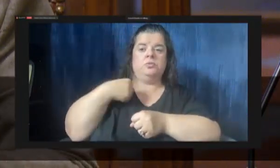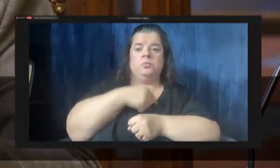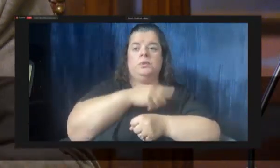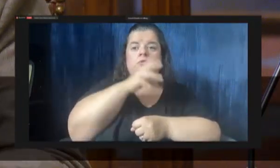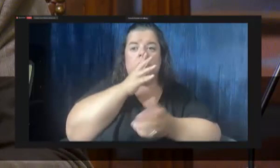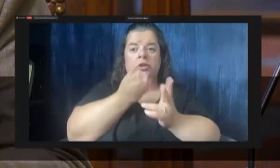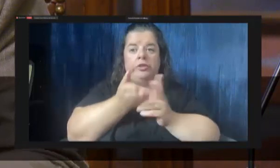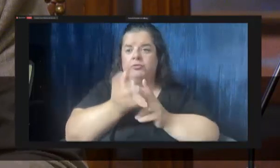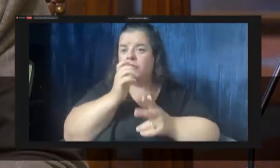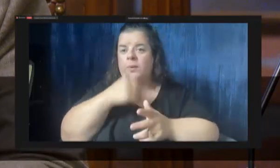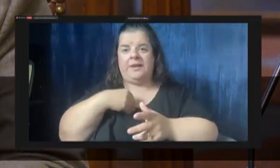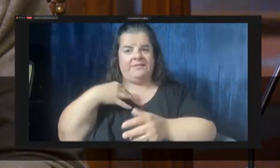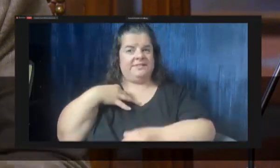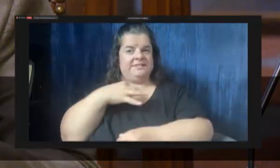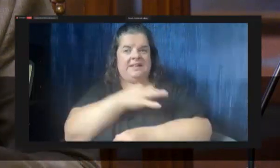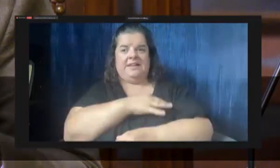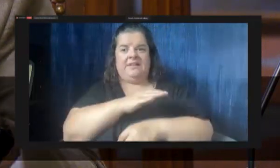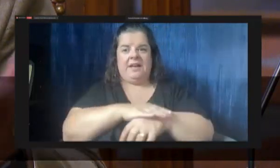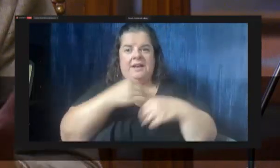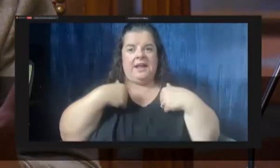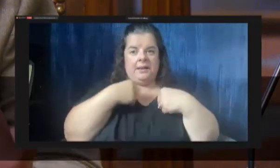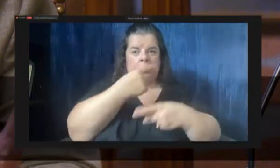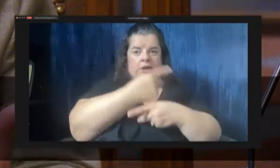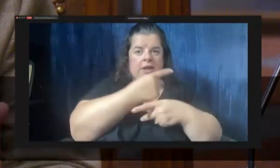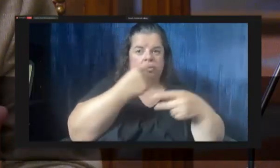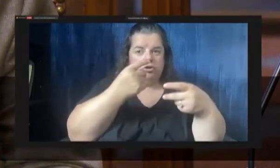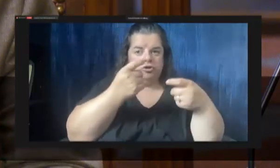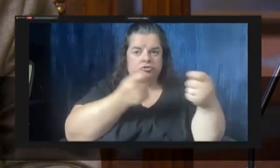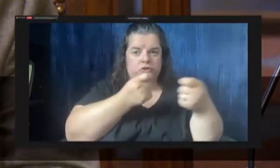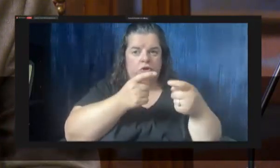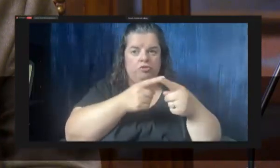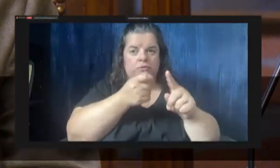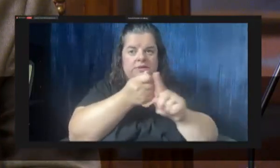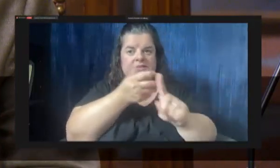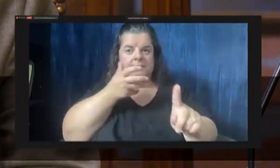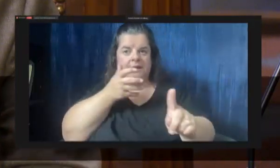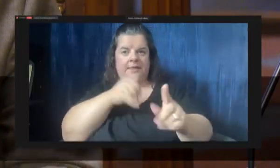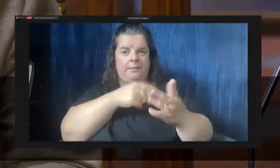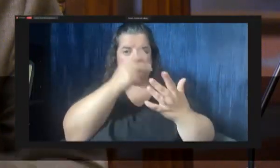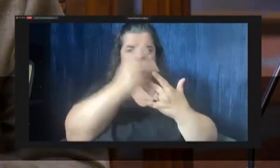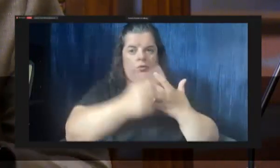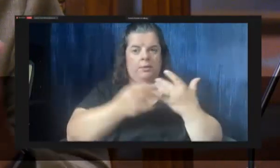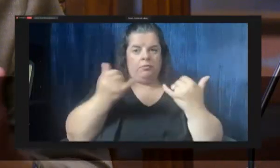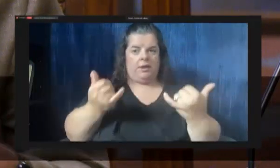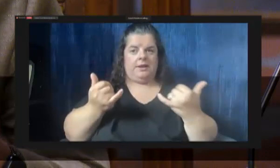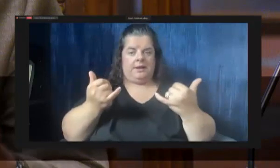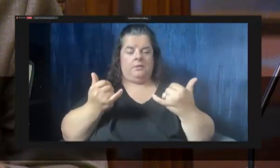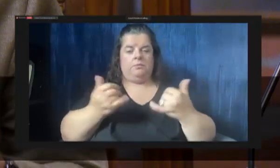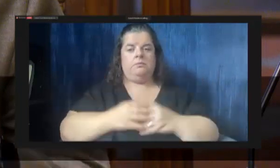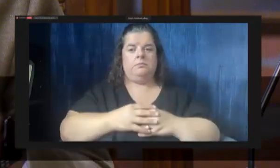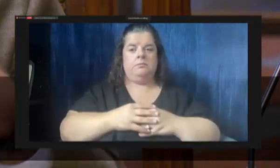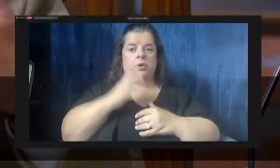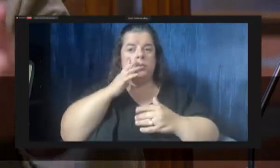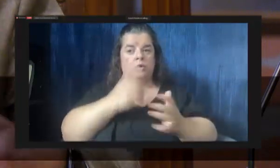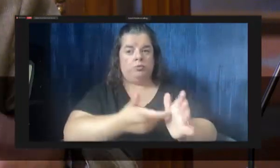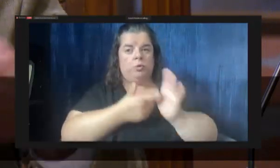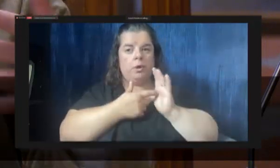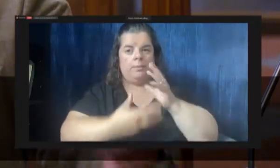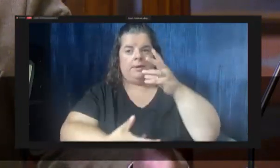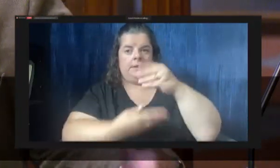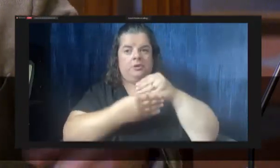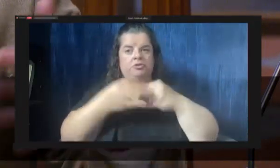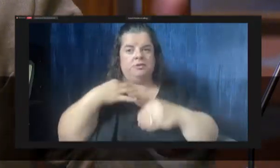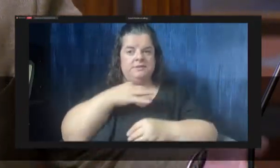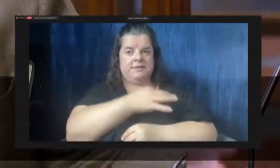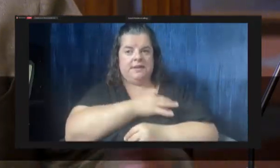the staff on animal care and control to really expand that program at this point. It would require additional staff members that would be able to